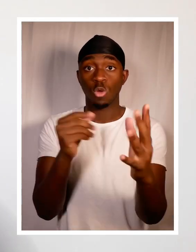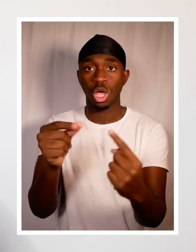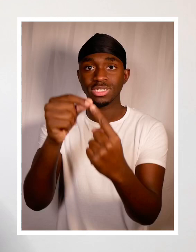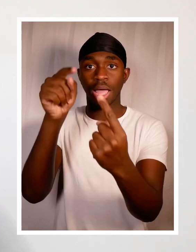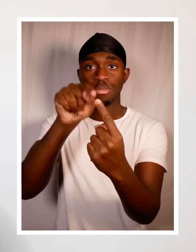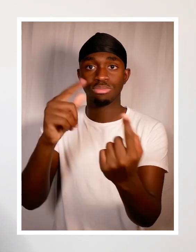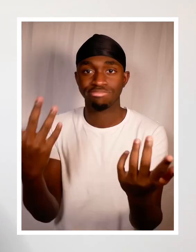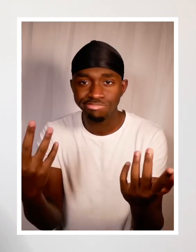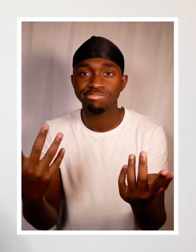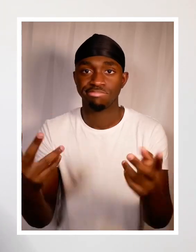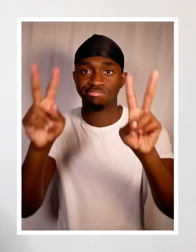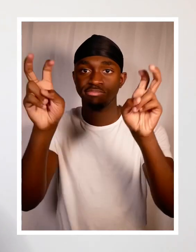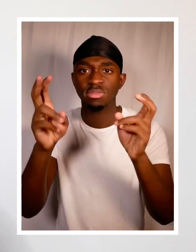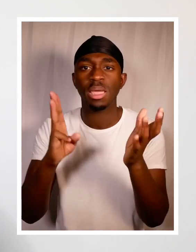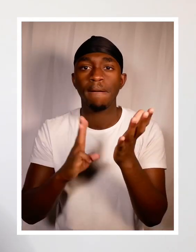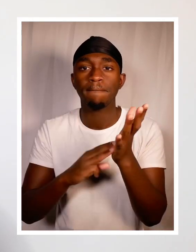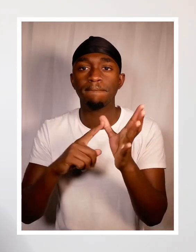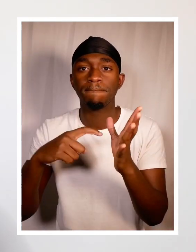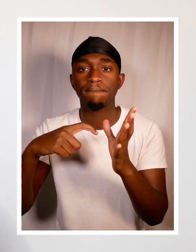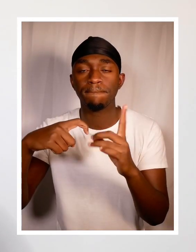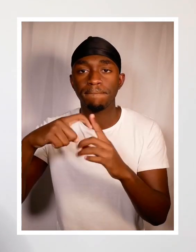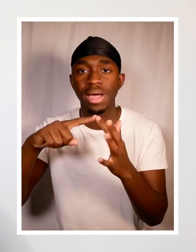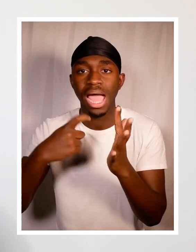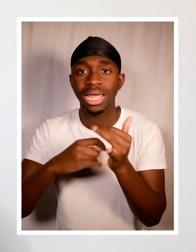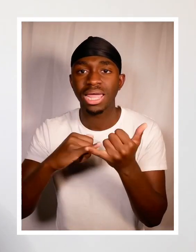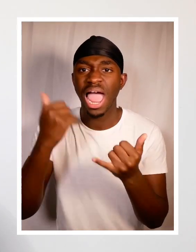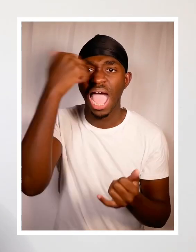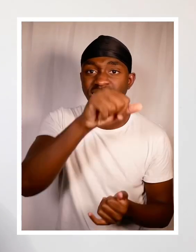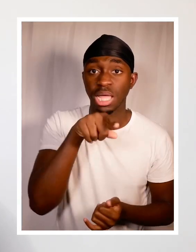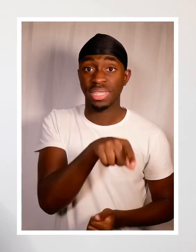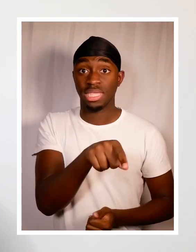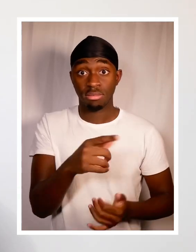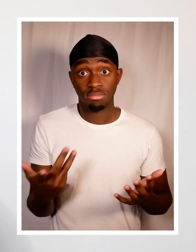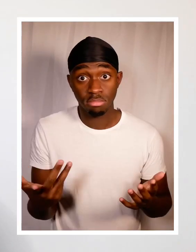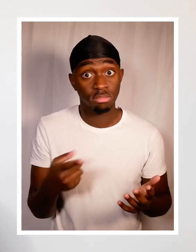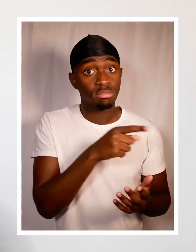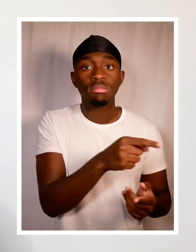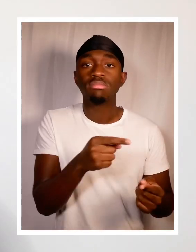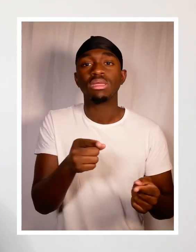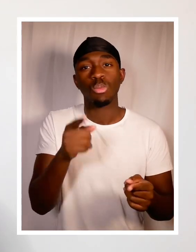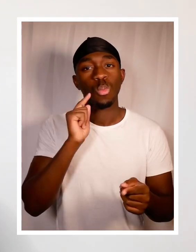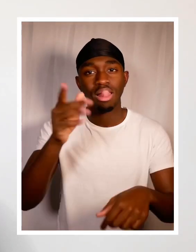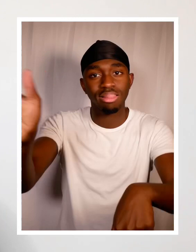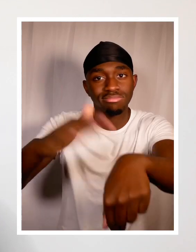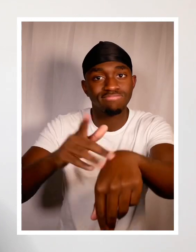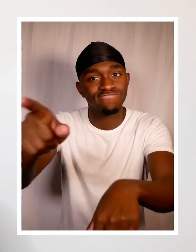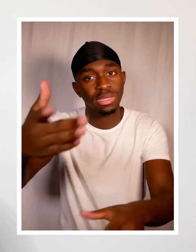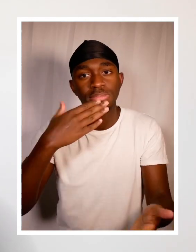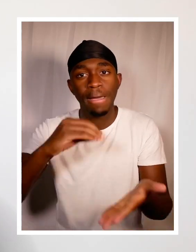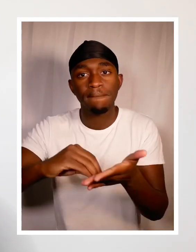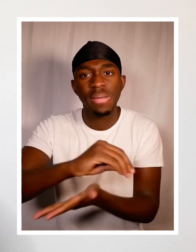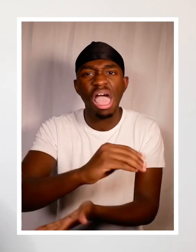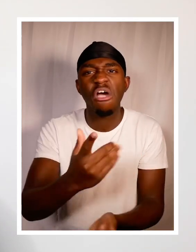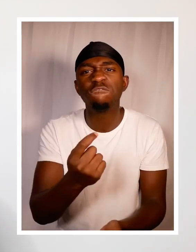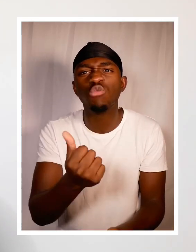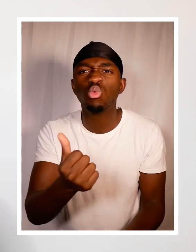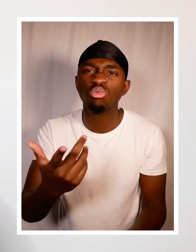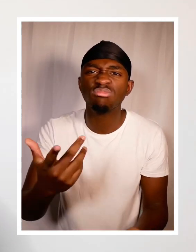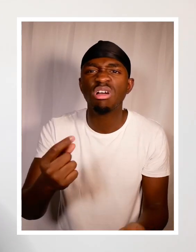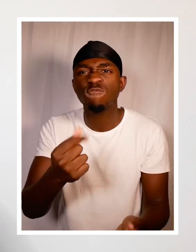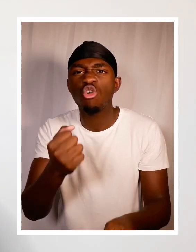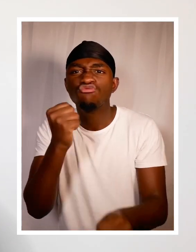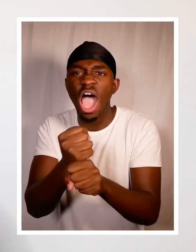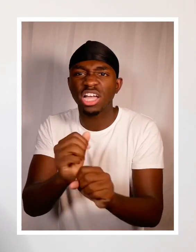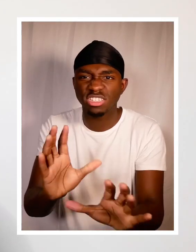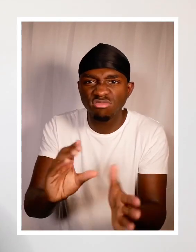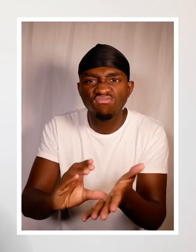back so i know there's makers academy where you can do a course and it is it does charge you a couple grand